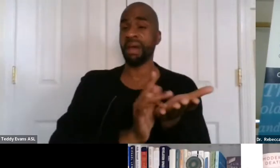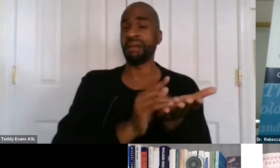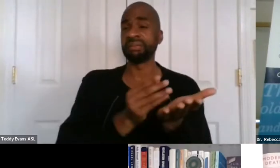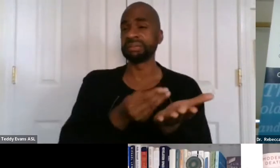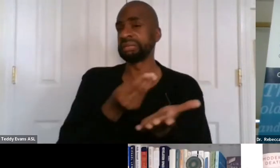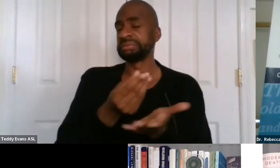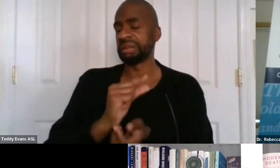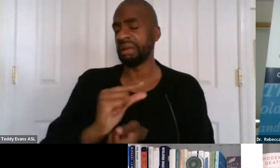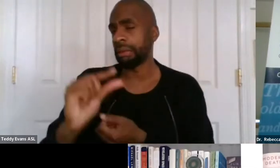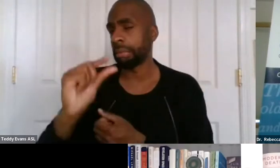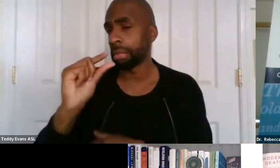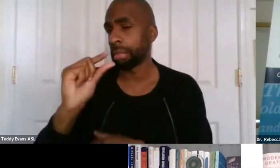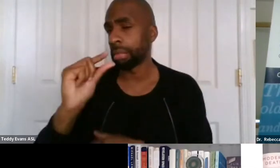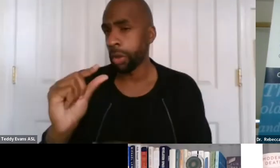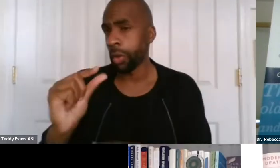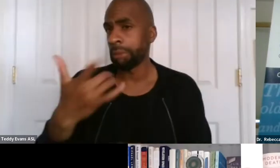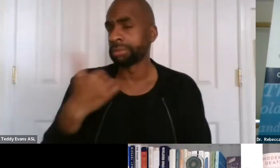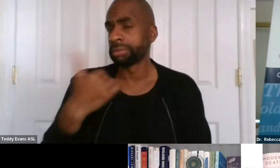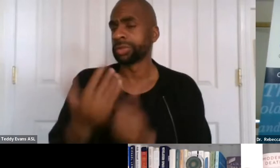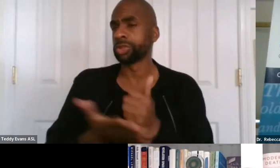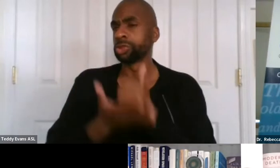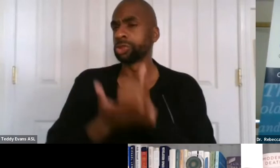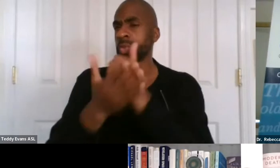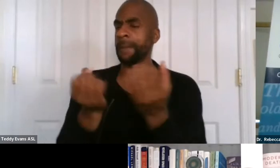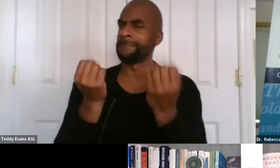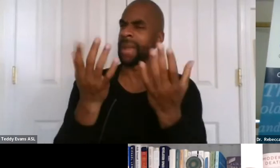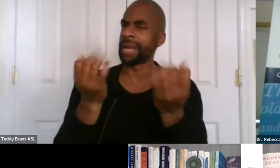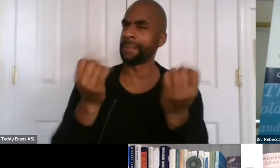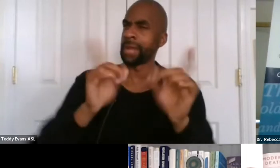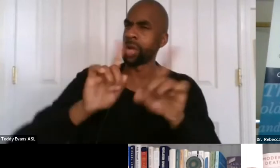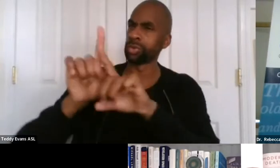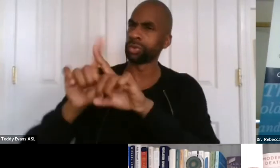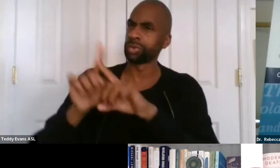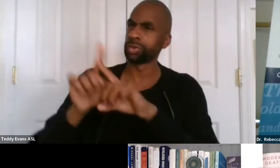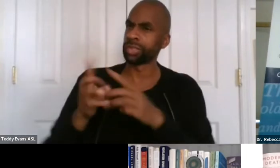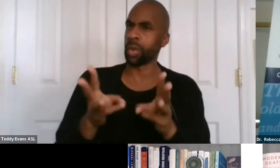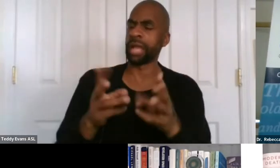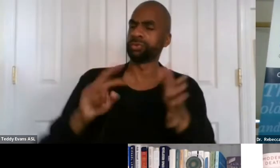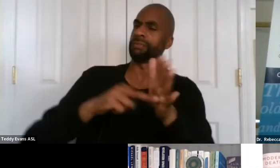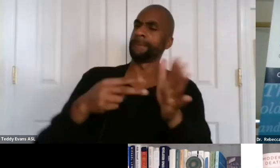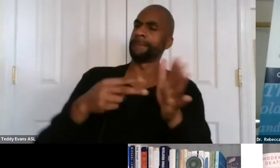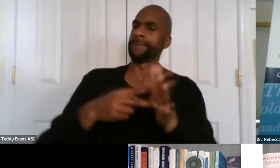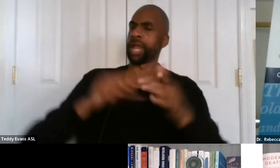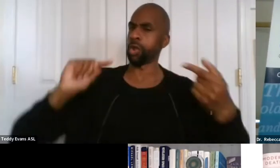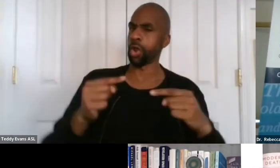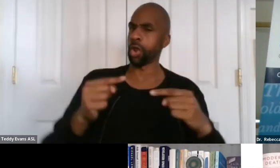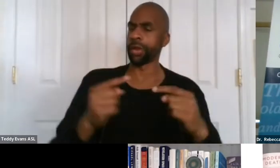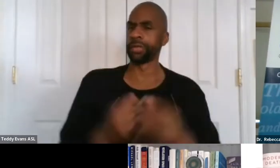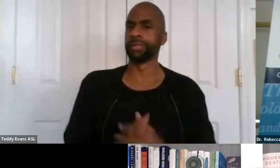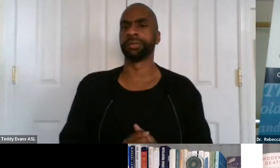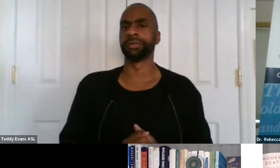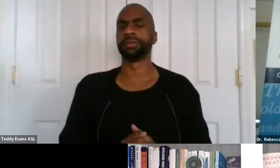address the multidimensional aspects of what it means to hurt. How is that manifest in